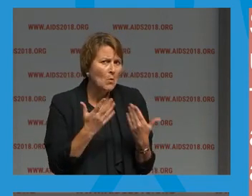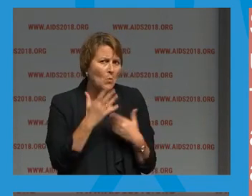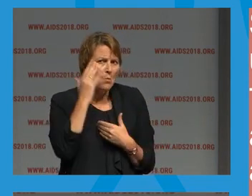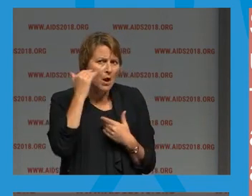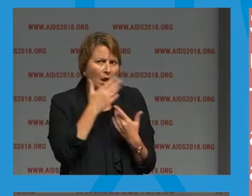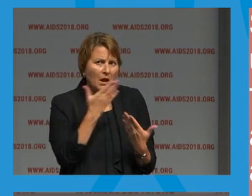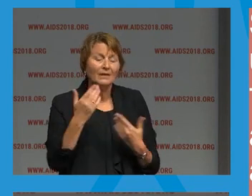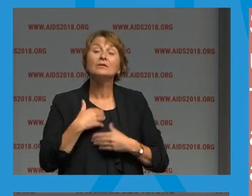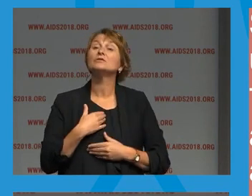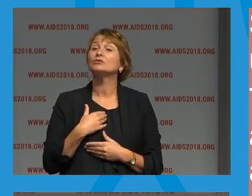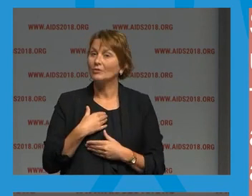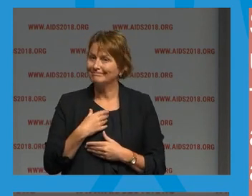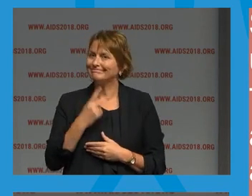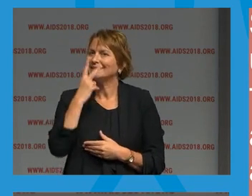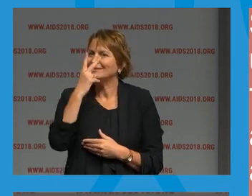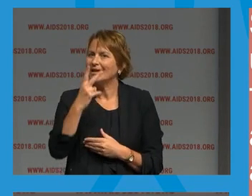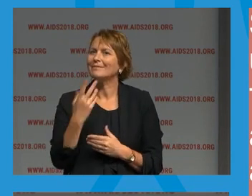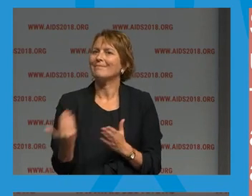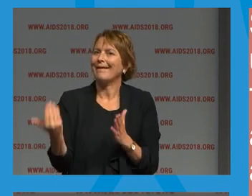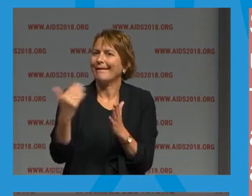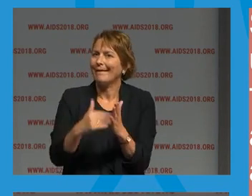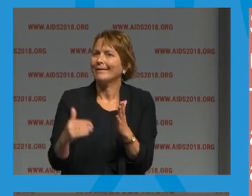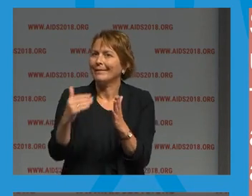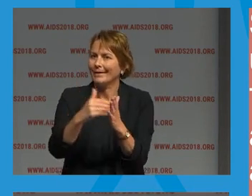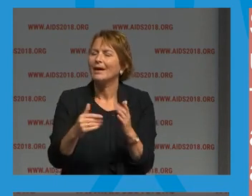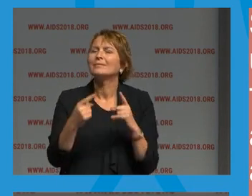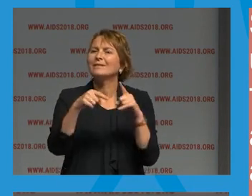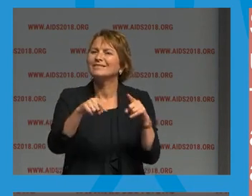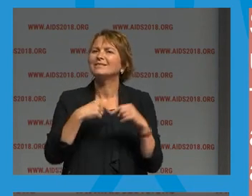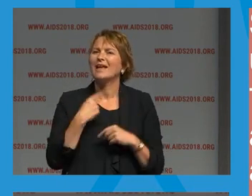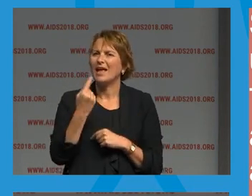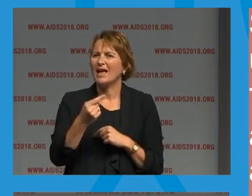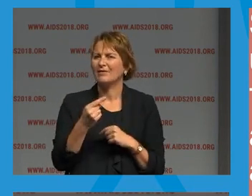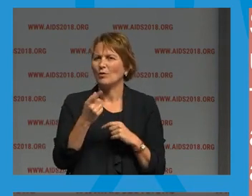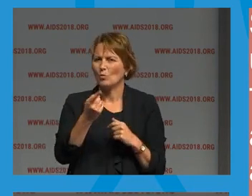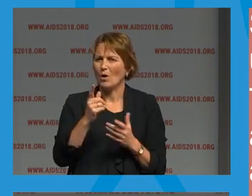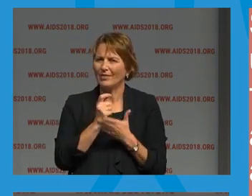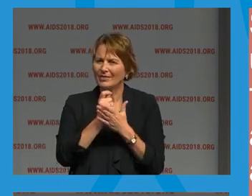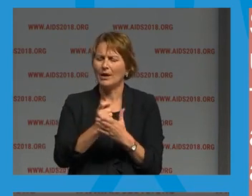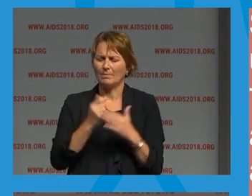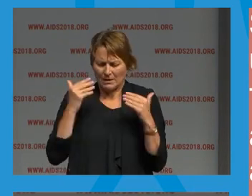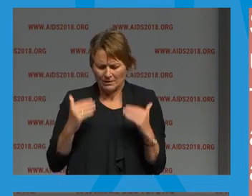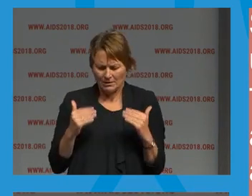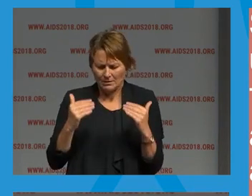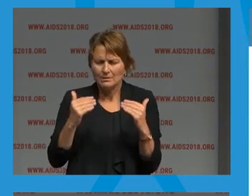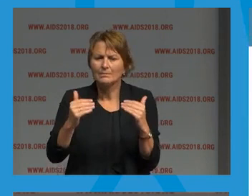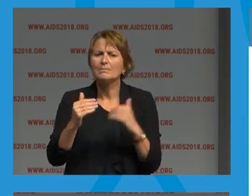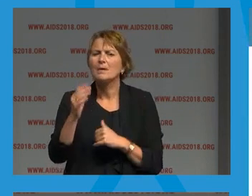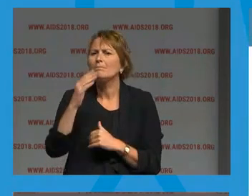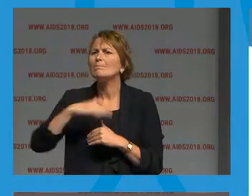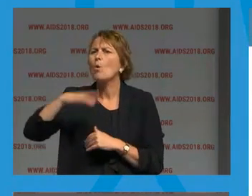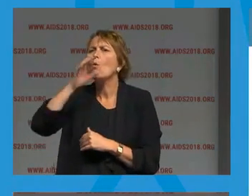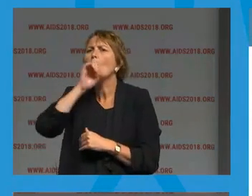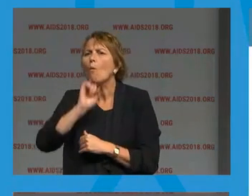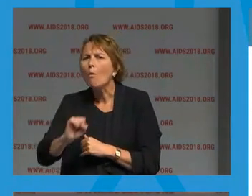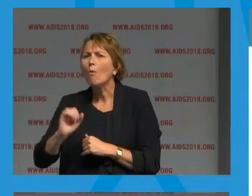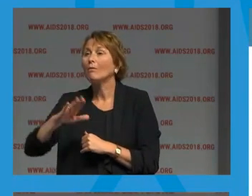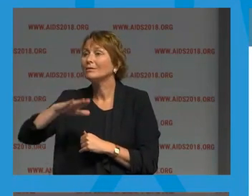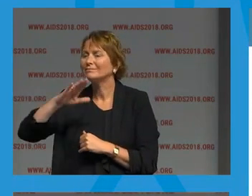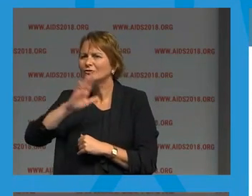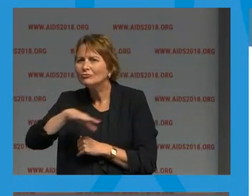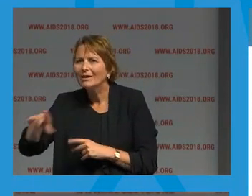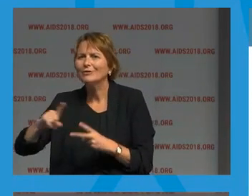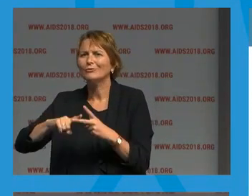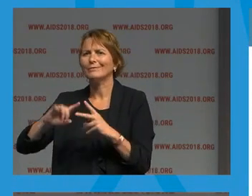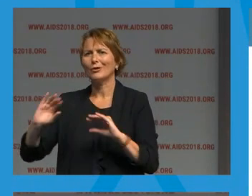that there's been continuous use of an inferior nevirapine-based regimen in older children and young adults. And you can see